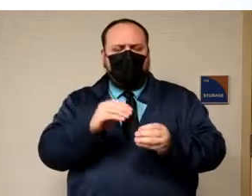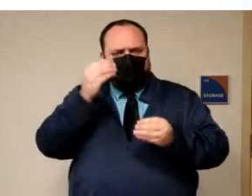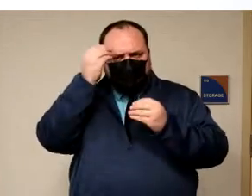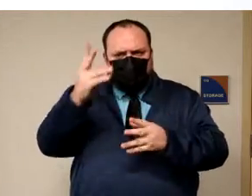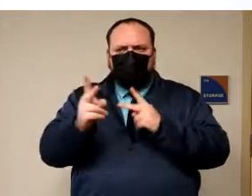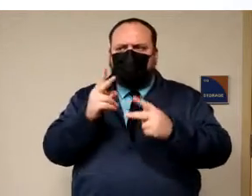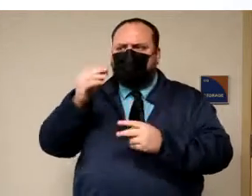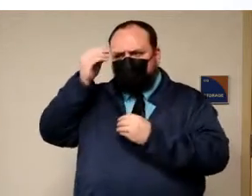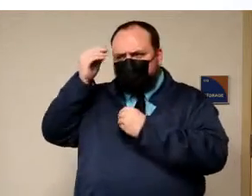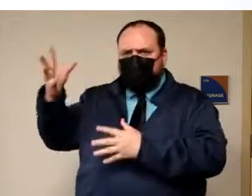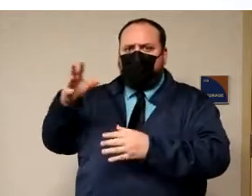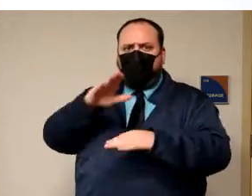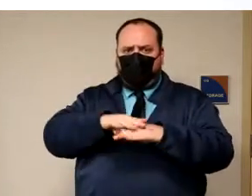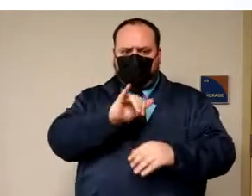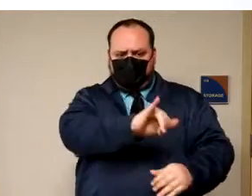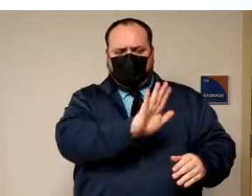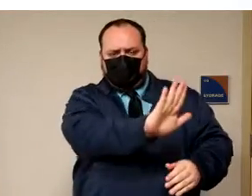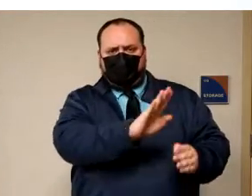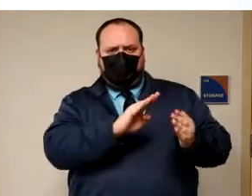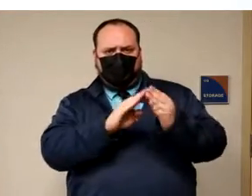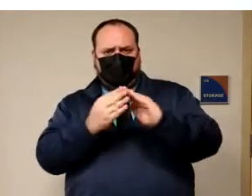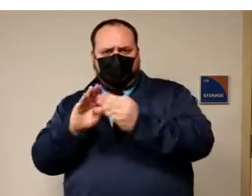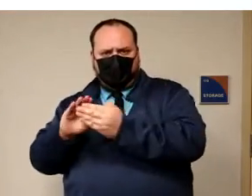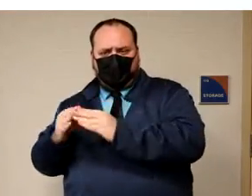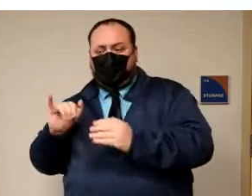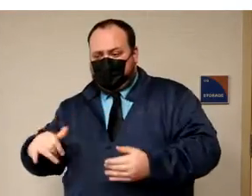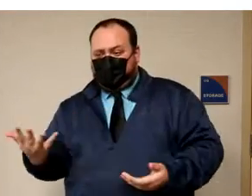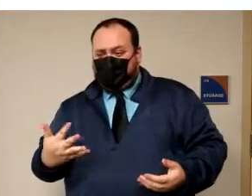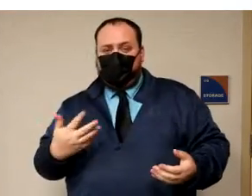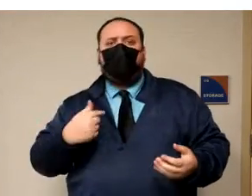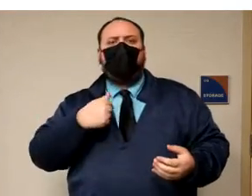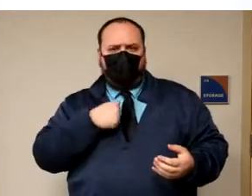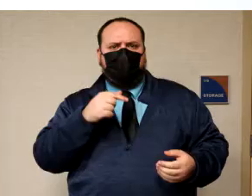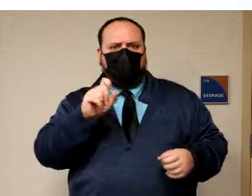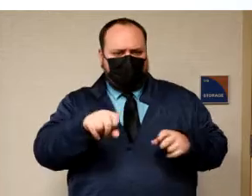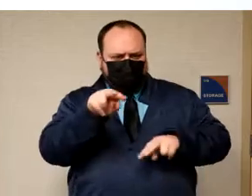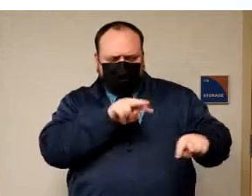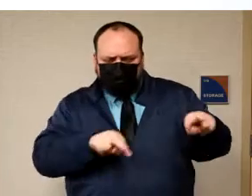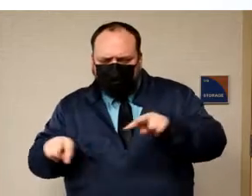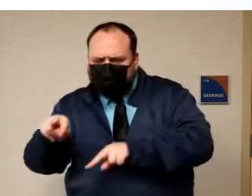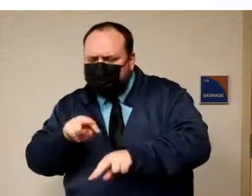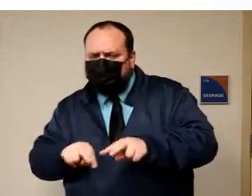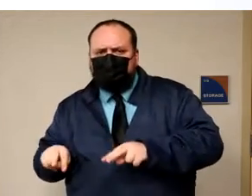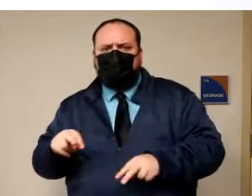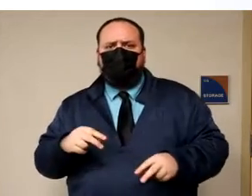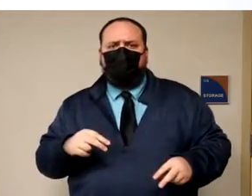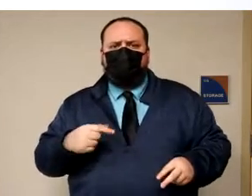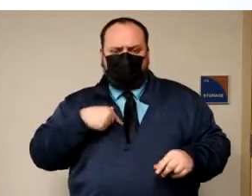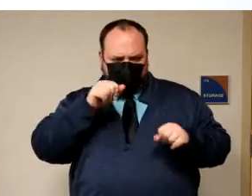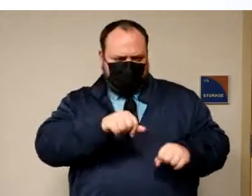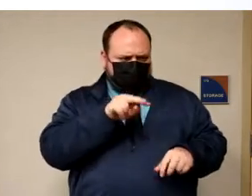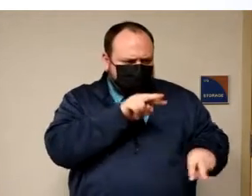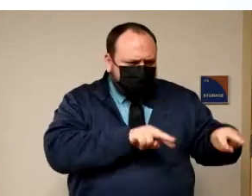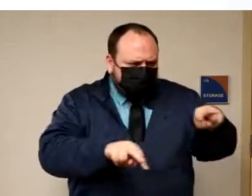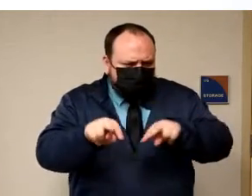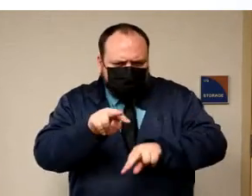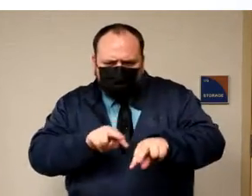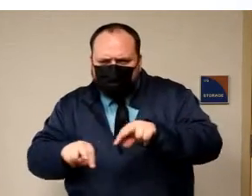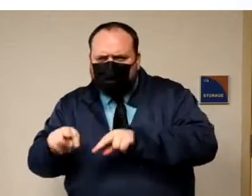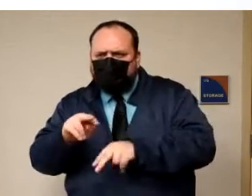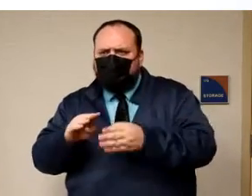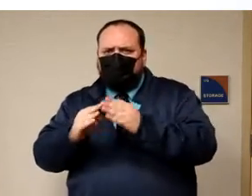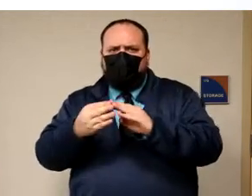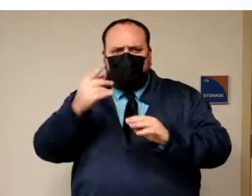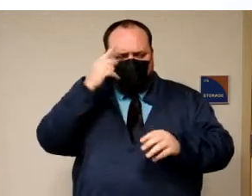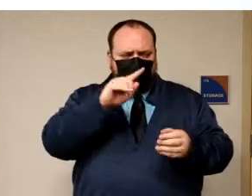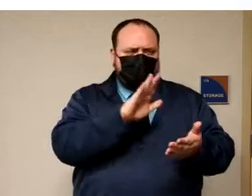communities, because that's kind of what we have to look at is census designated places. We can look at communities that we have boundaries for,